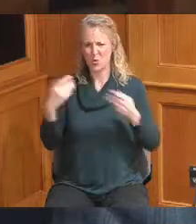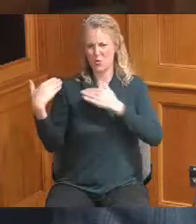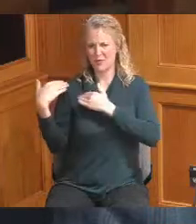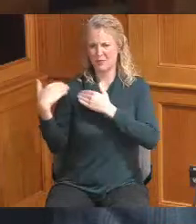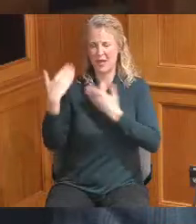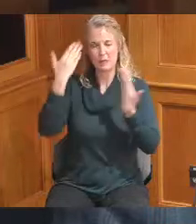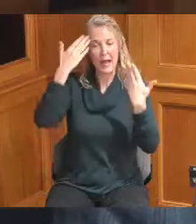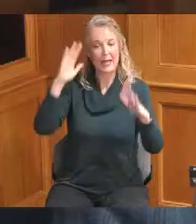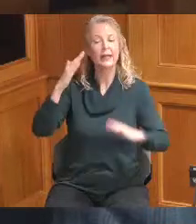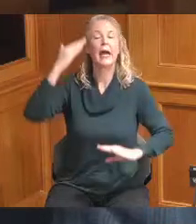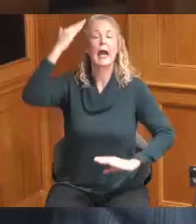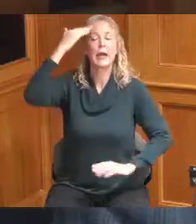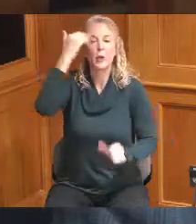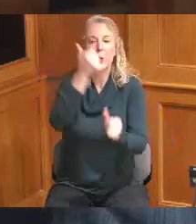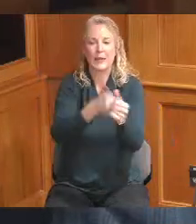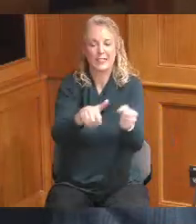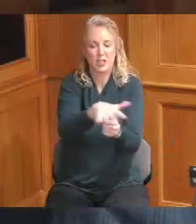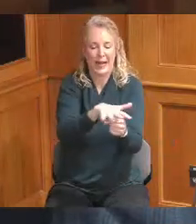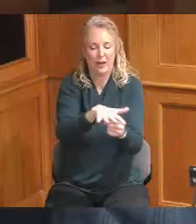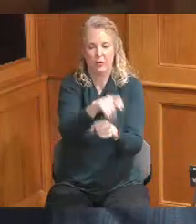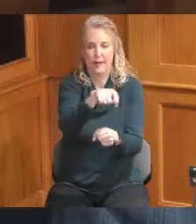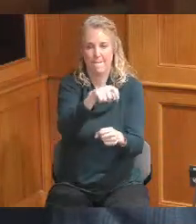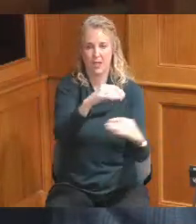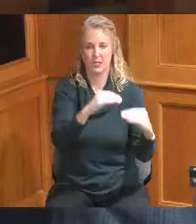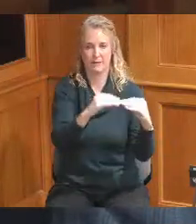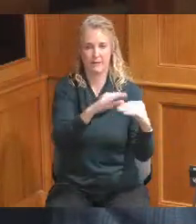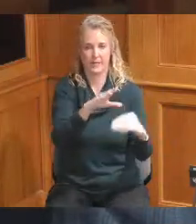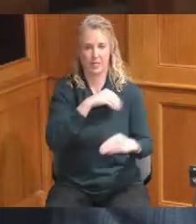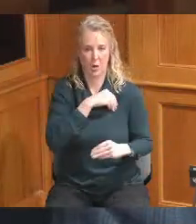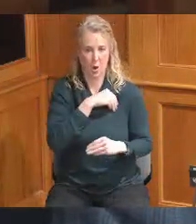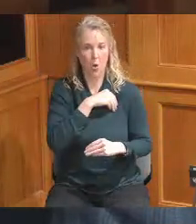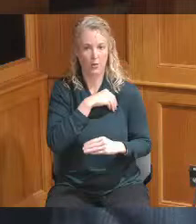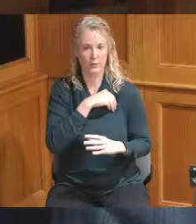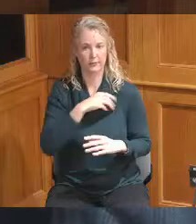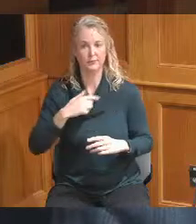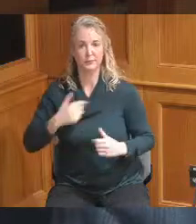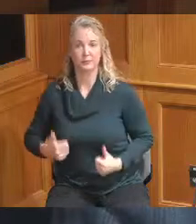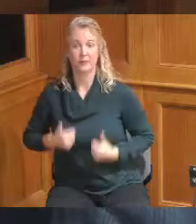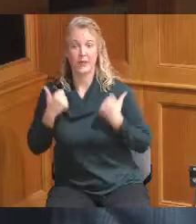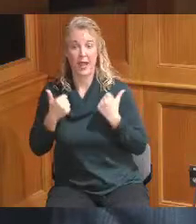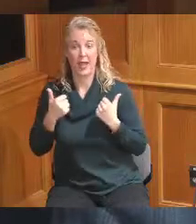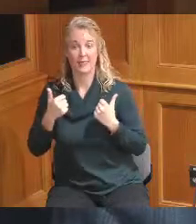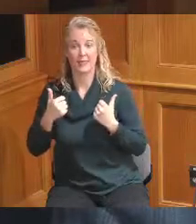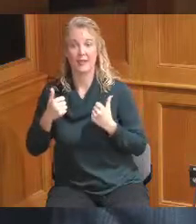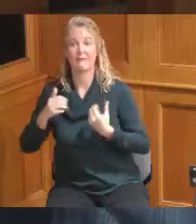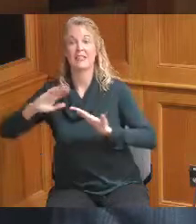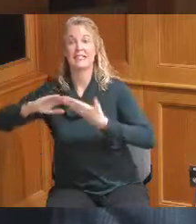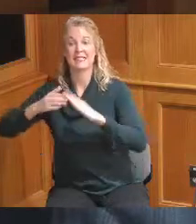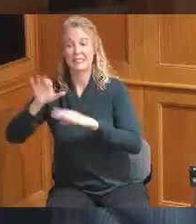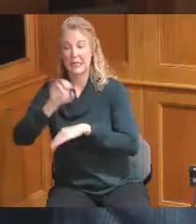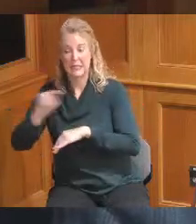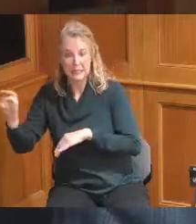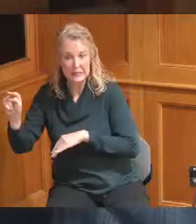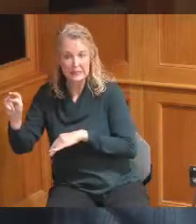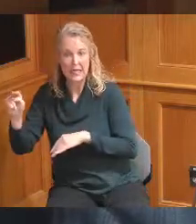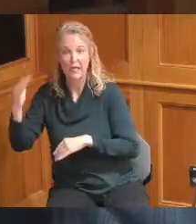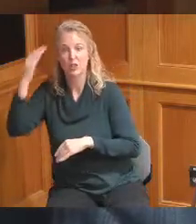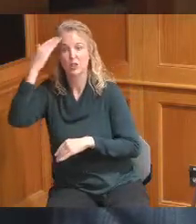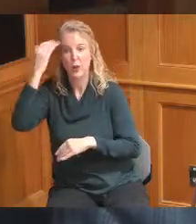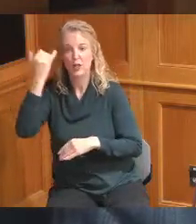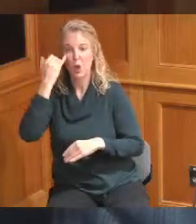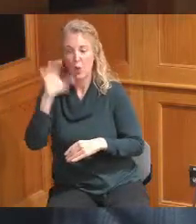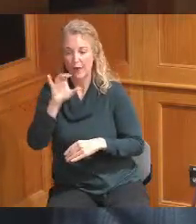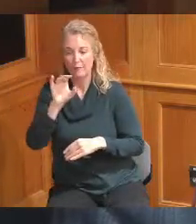I know each municipality has to deal with their own potholes. I'm a resident in the city of Cincinnati, so I know if I'm on a Cincinnati